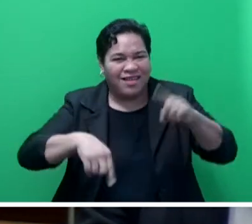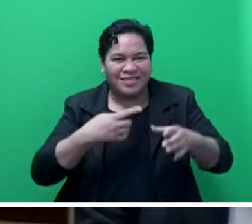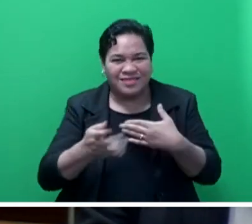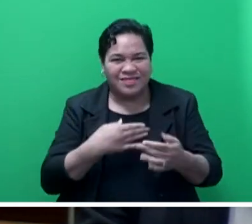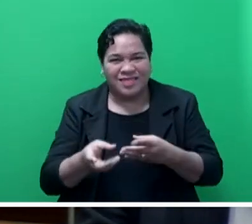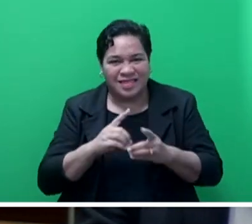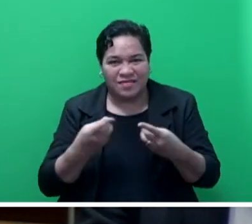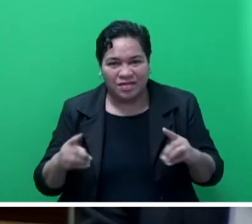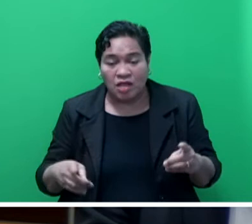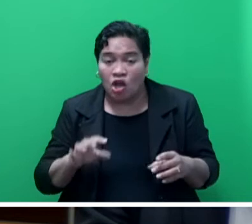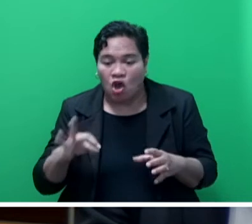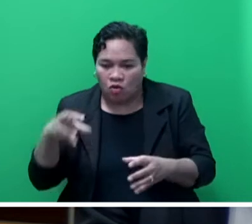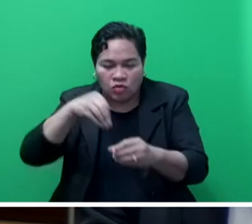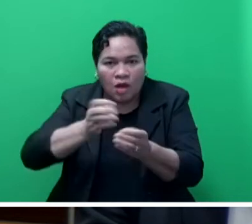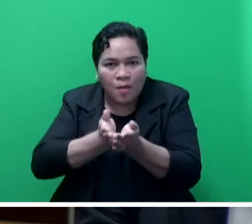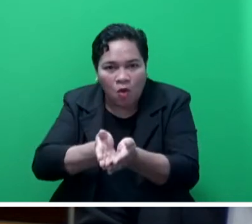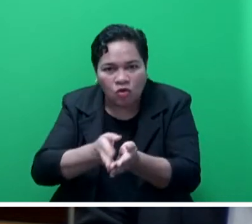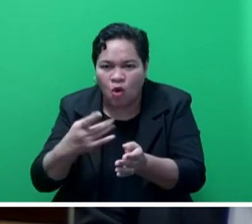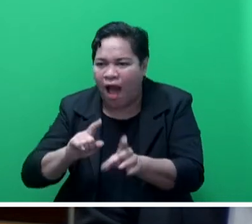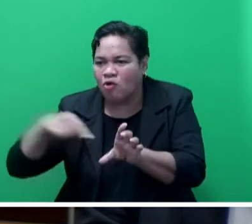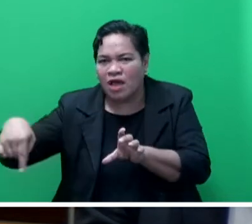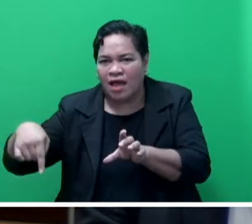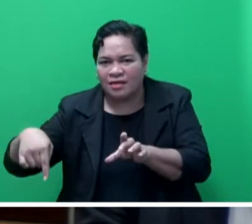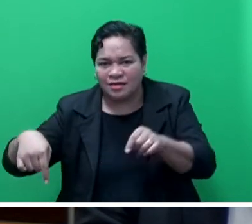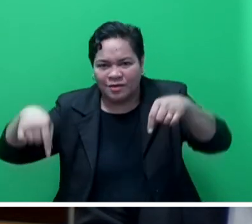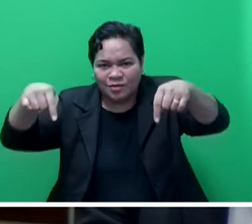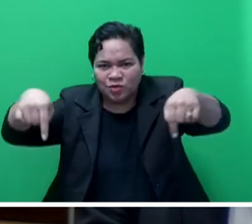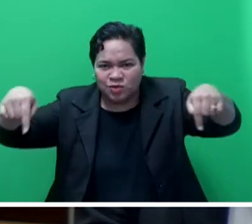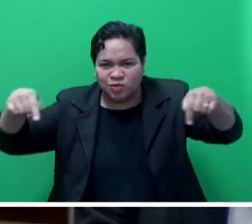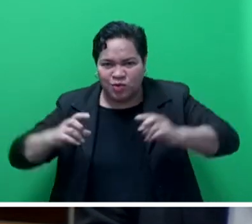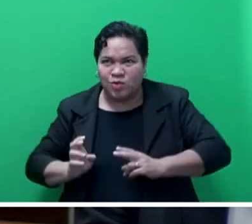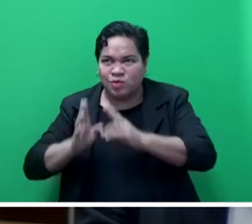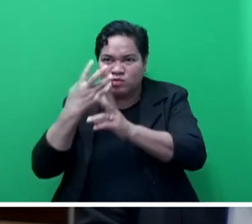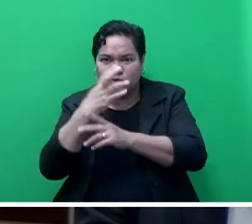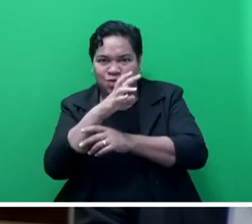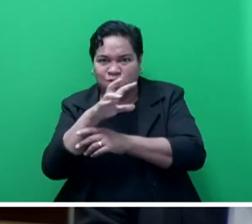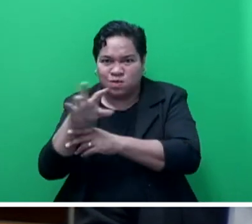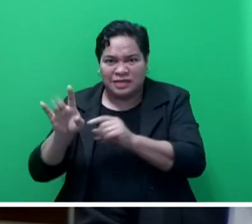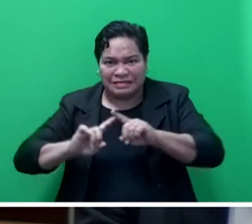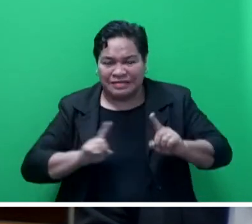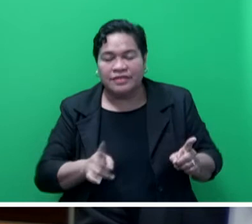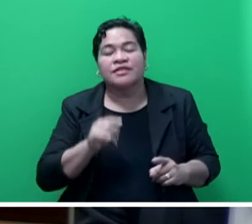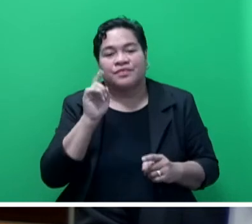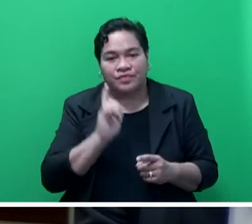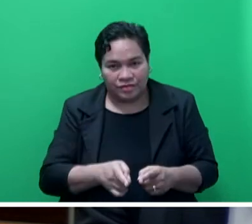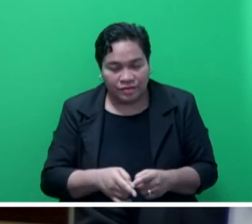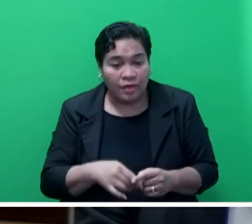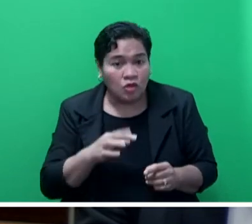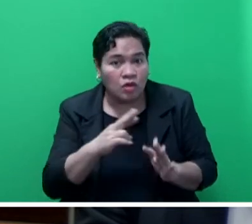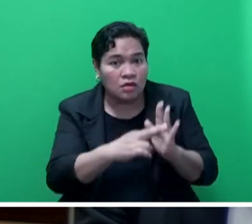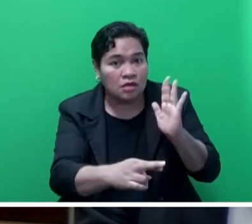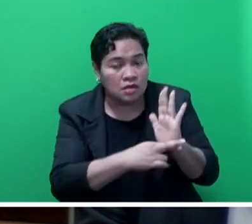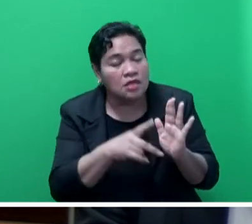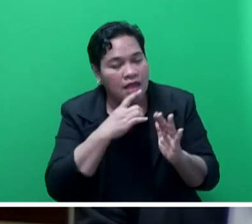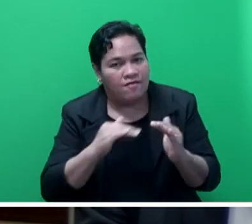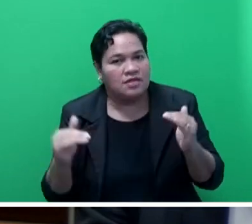not carried on board any ship. The Maritime Transport Act and its corresponding maritime regulations sets out the